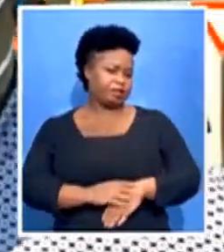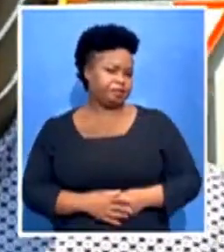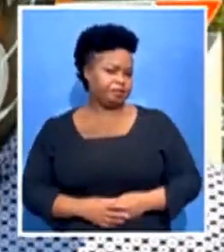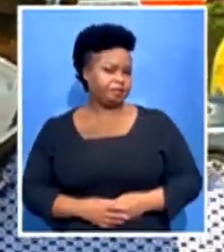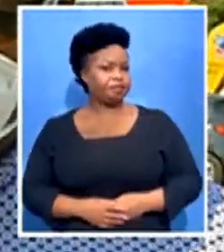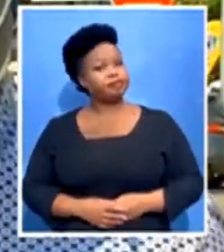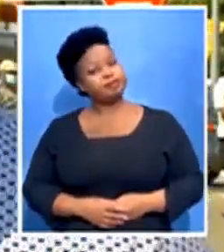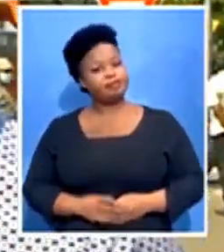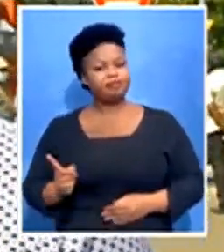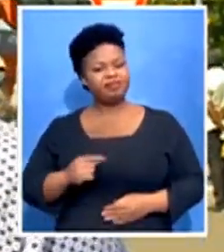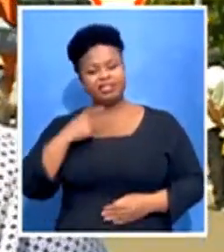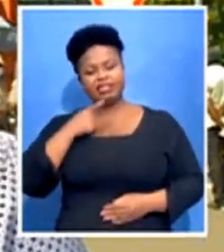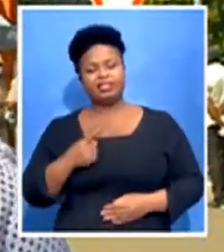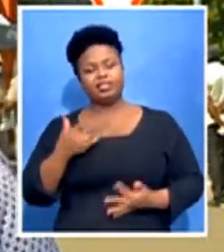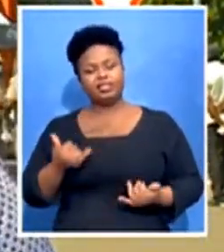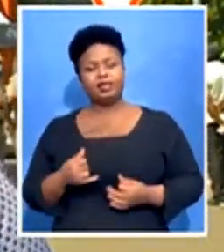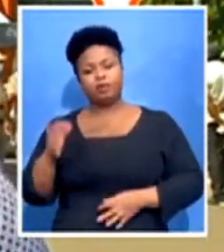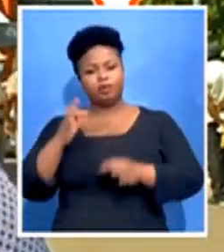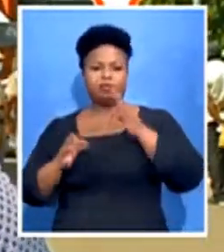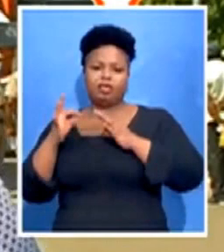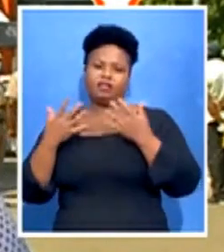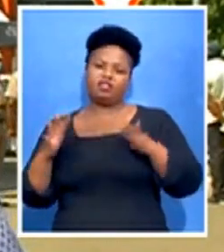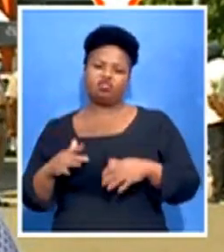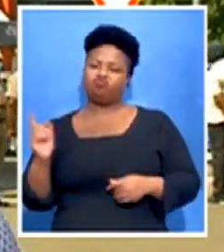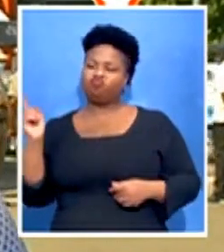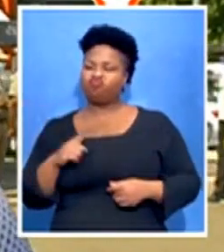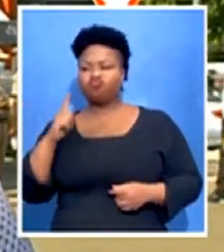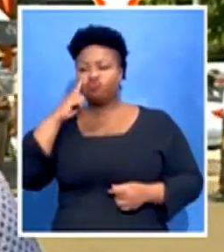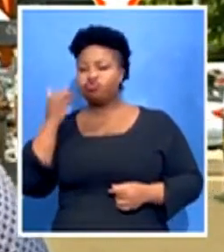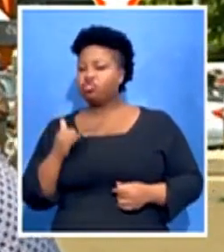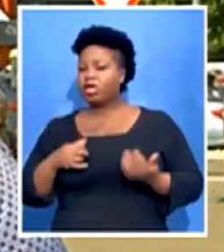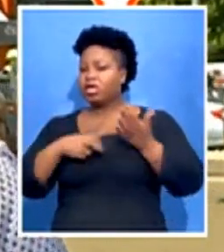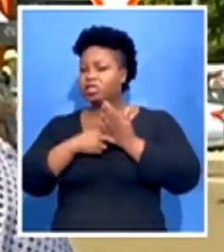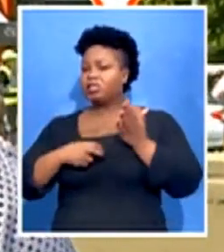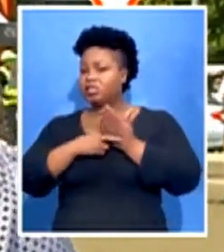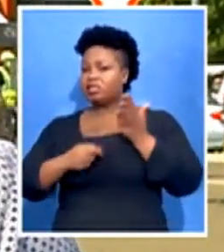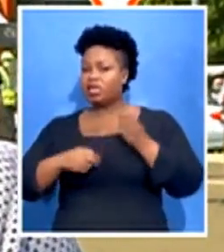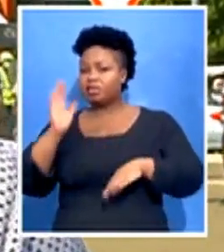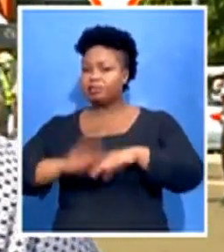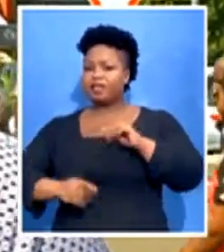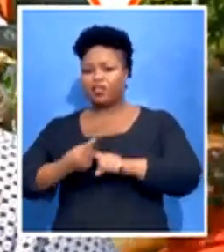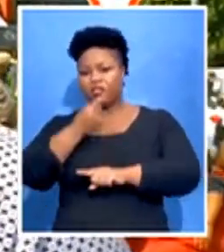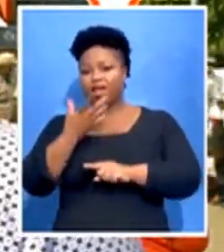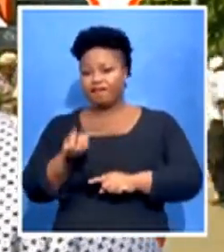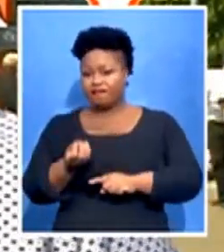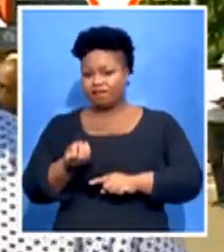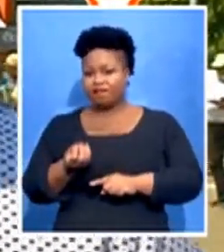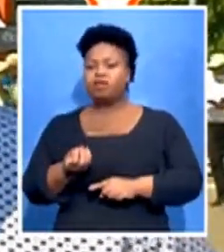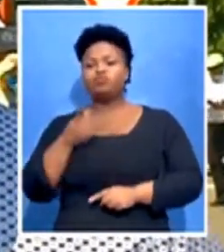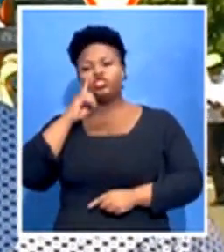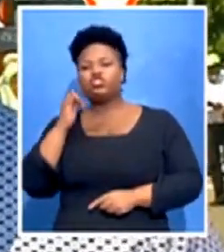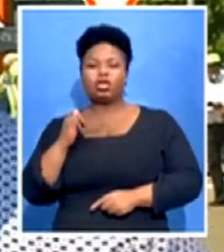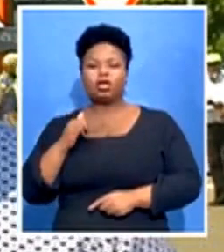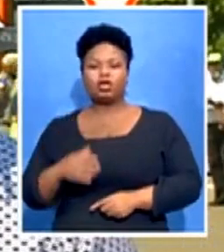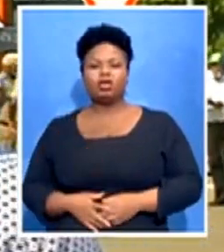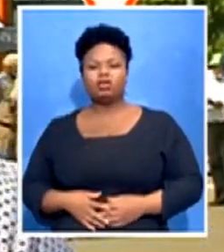that you can come here, check your infringement status. You know, you don't have to know that you've